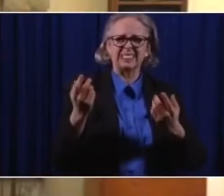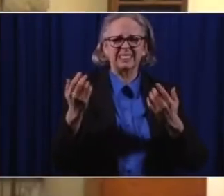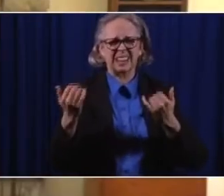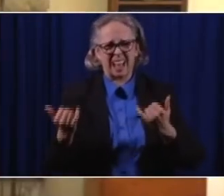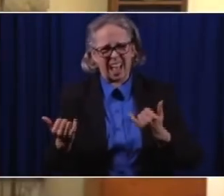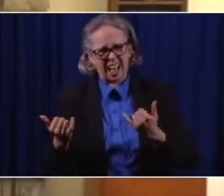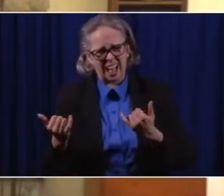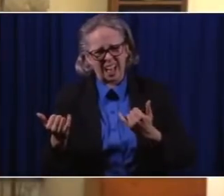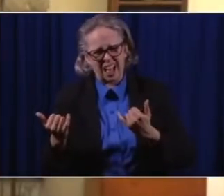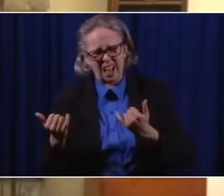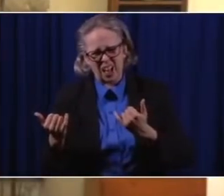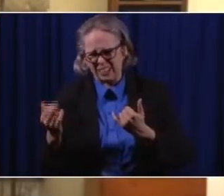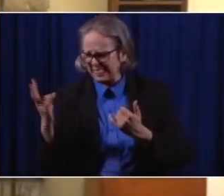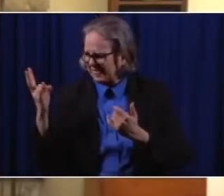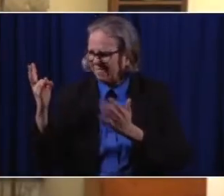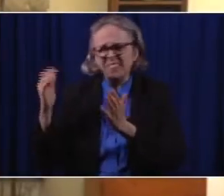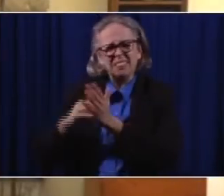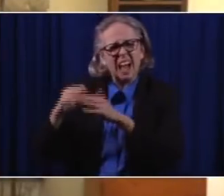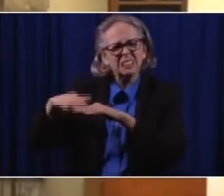Deaths 34,